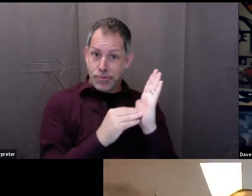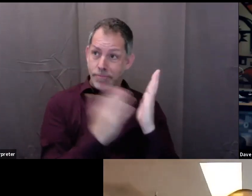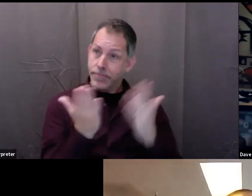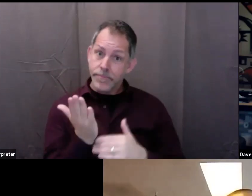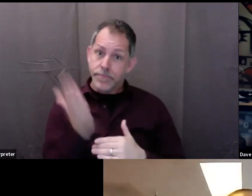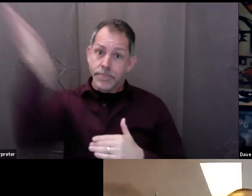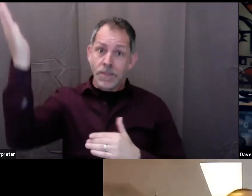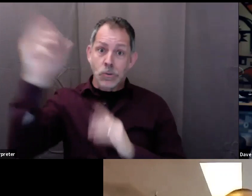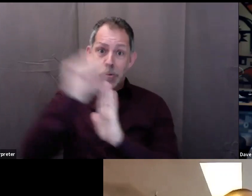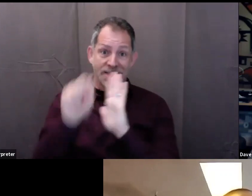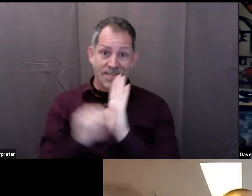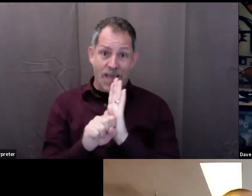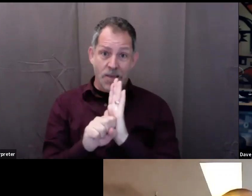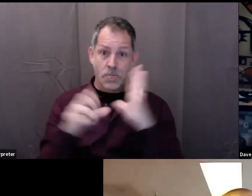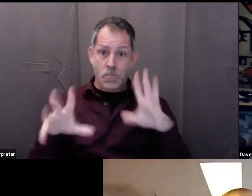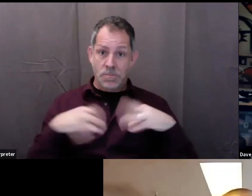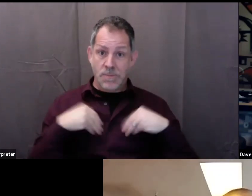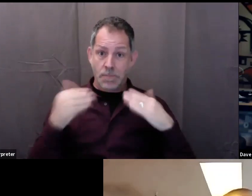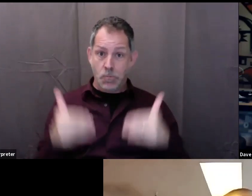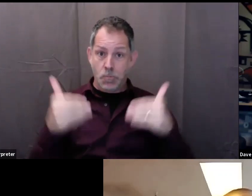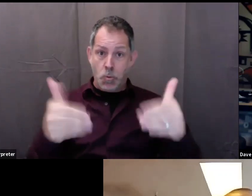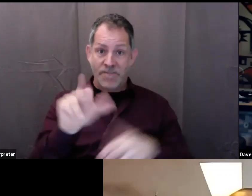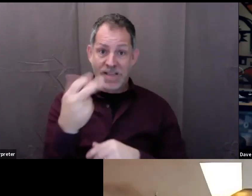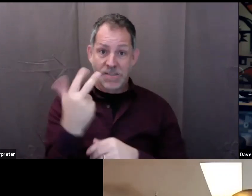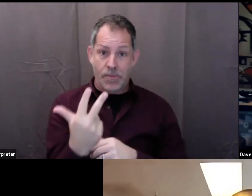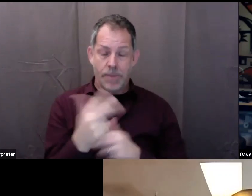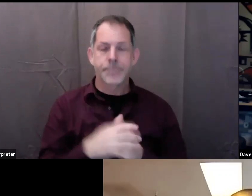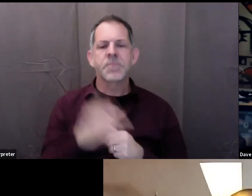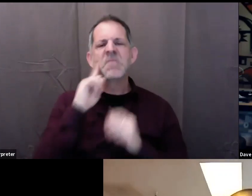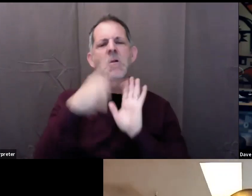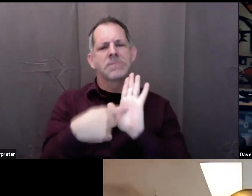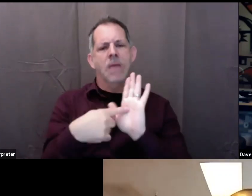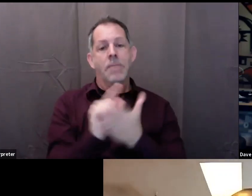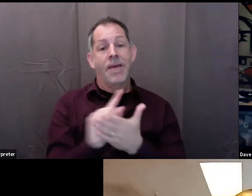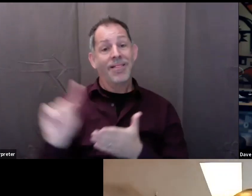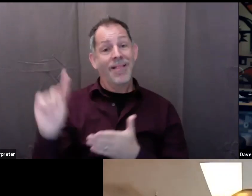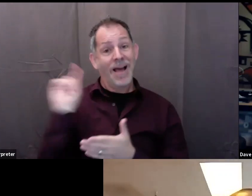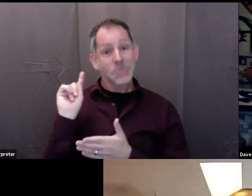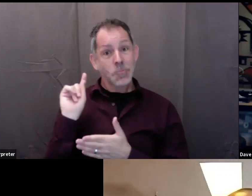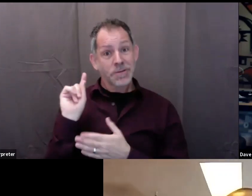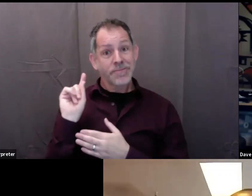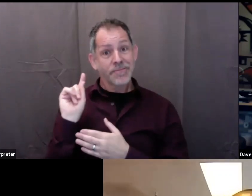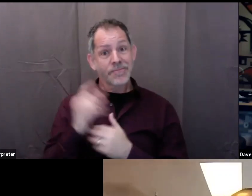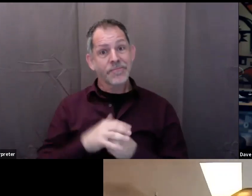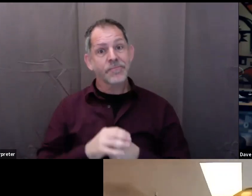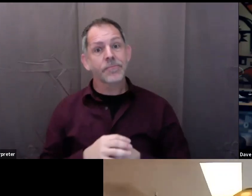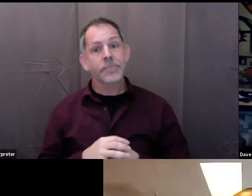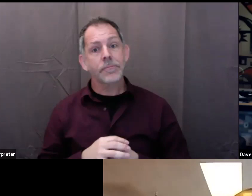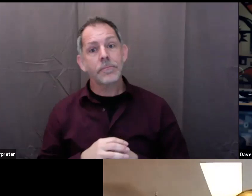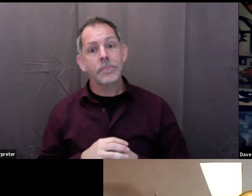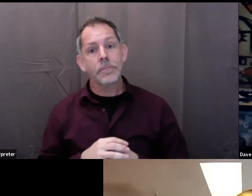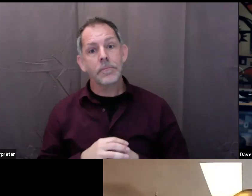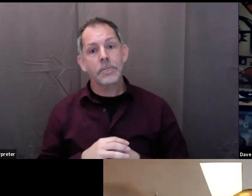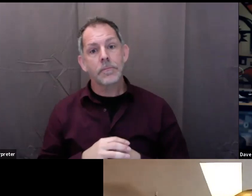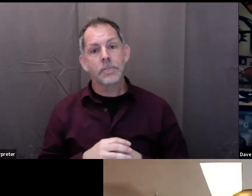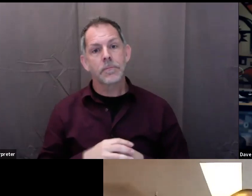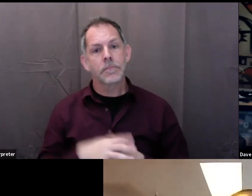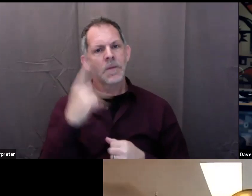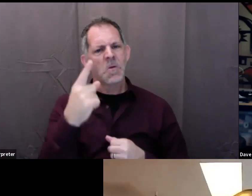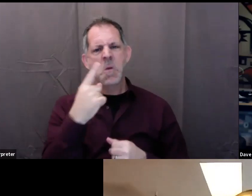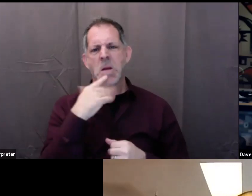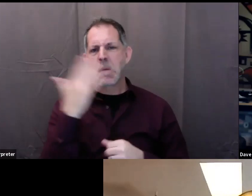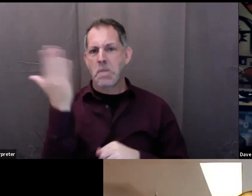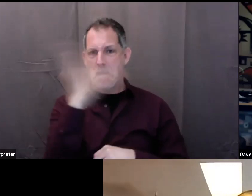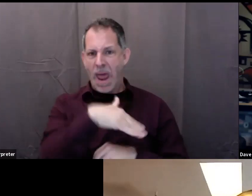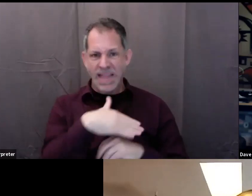that last weekend was a blip or the beginning of a trend. And we can't tell that in 3 to 5 days. That's going to take a